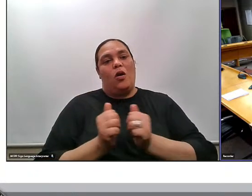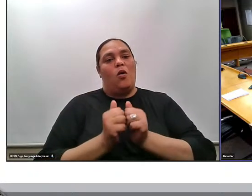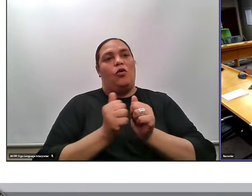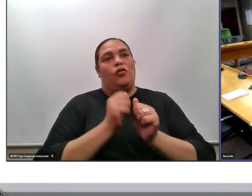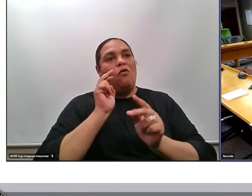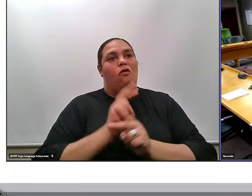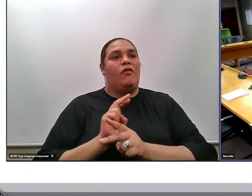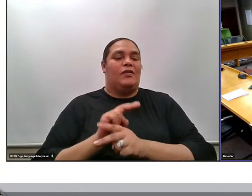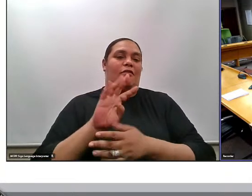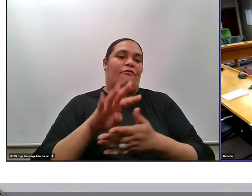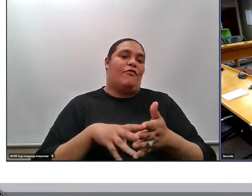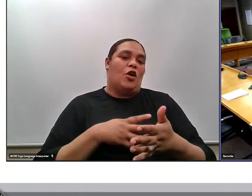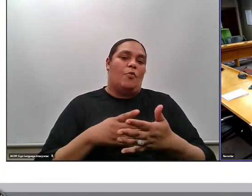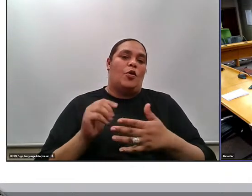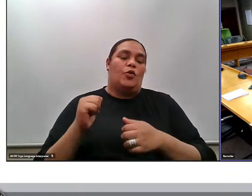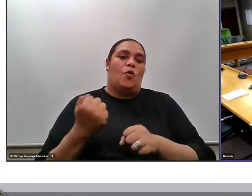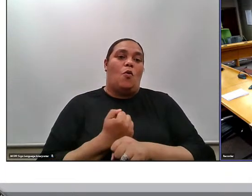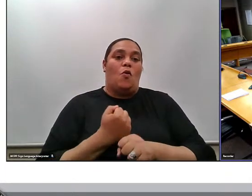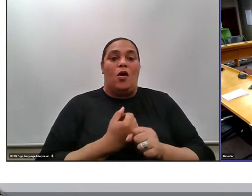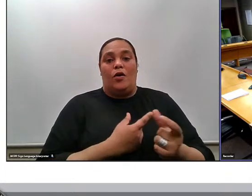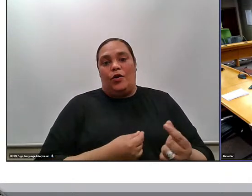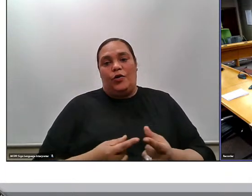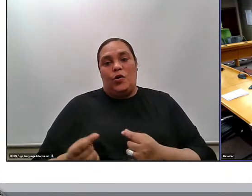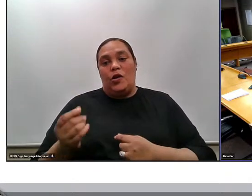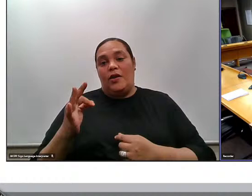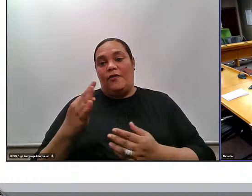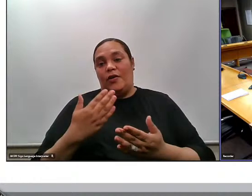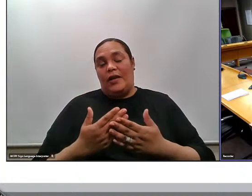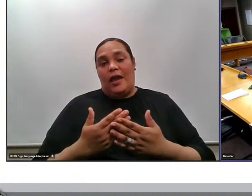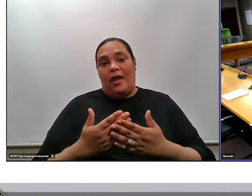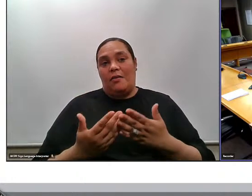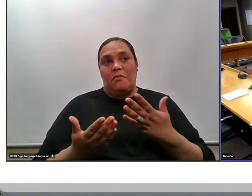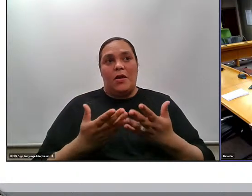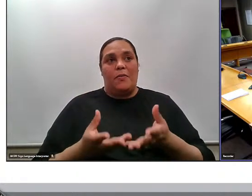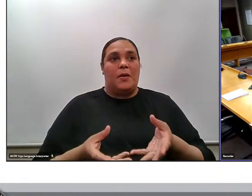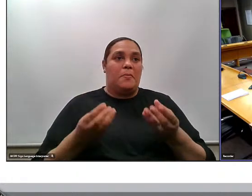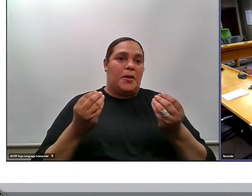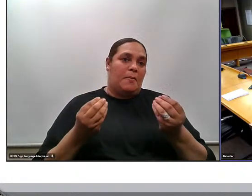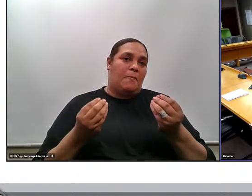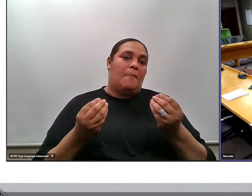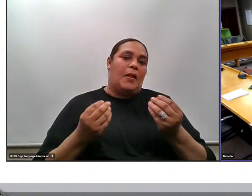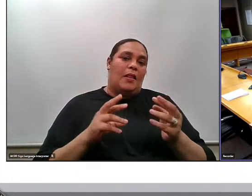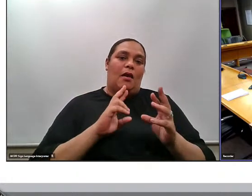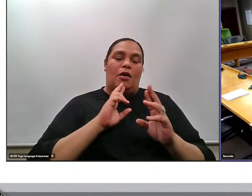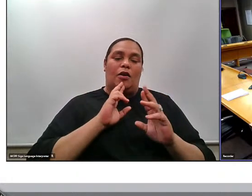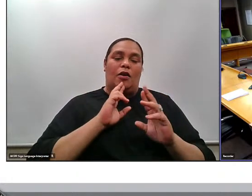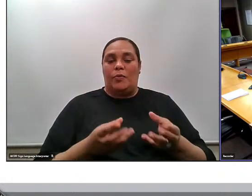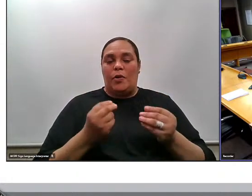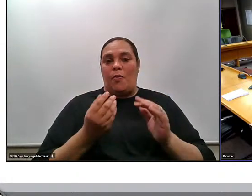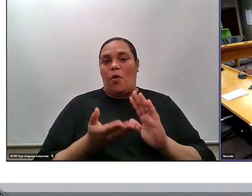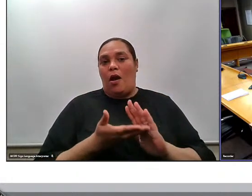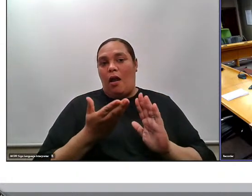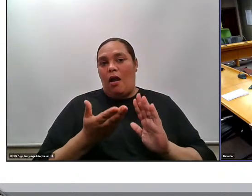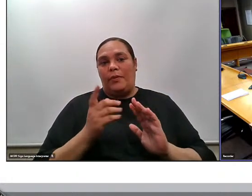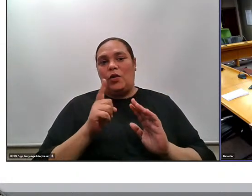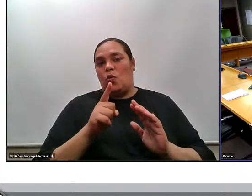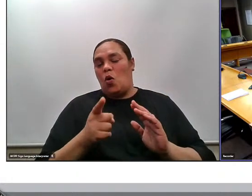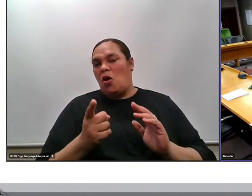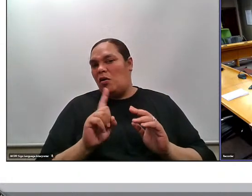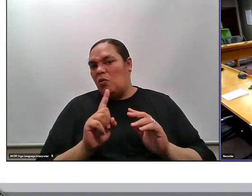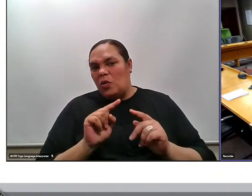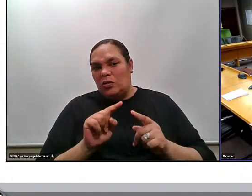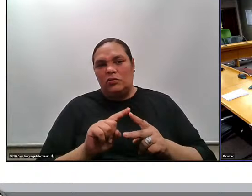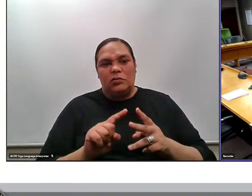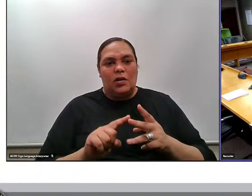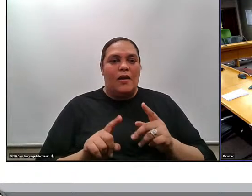some framework that they're working on. If we can be able to get a report, an update on what that is,